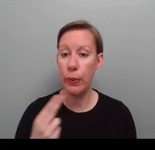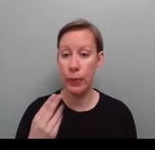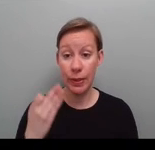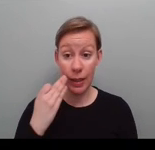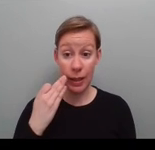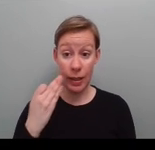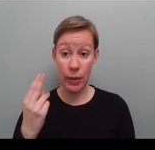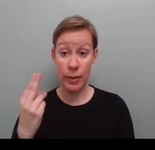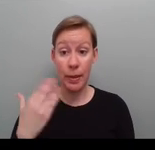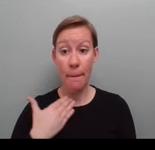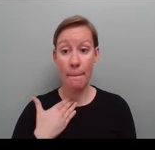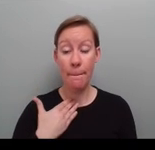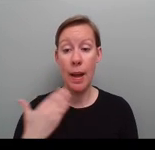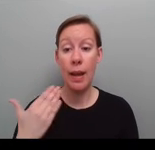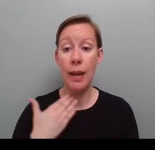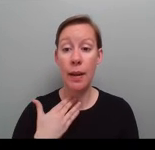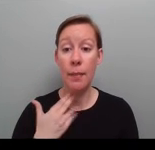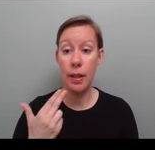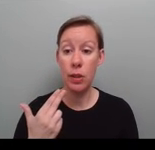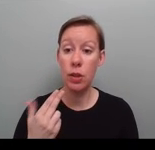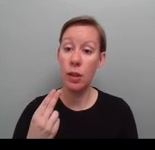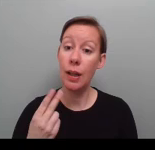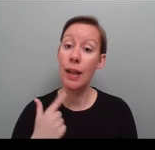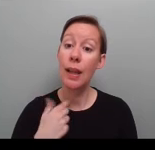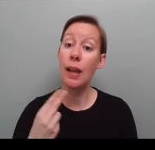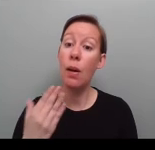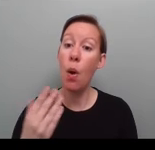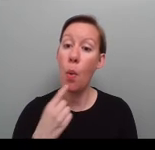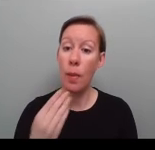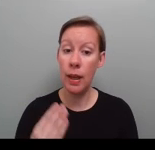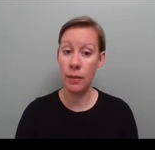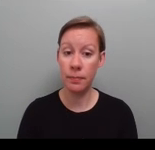is my image. I'm going to click open.